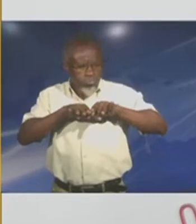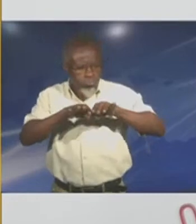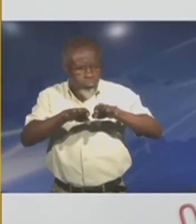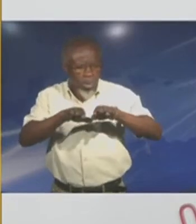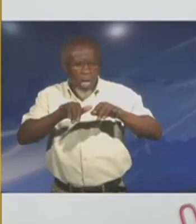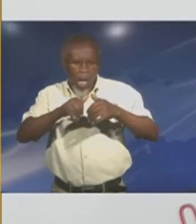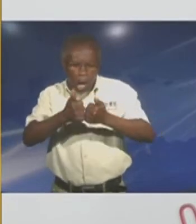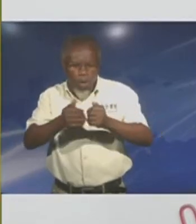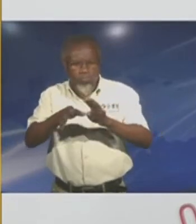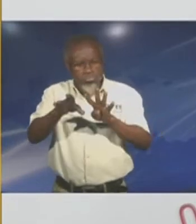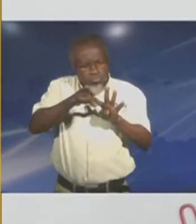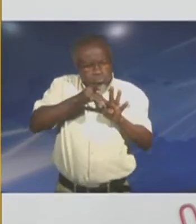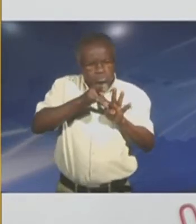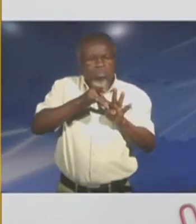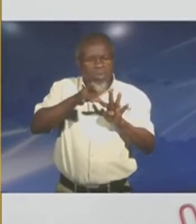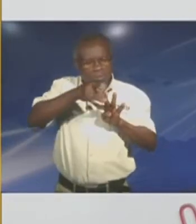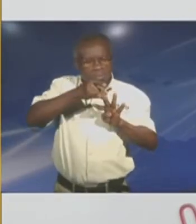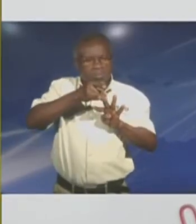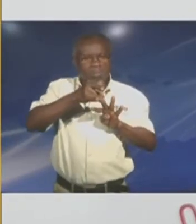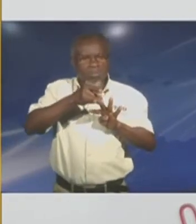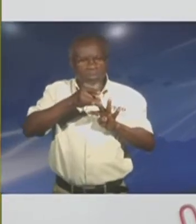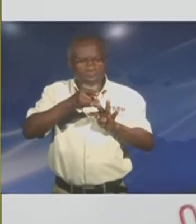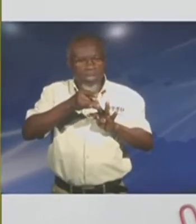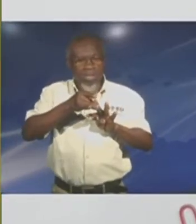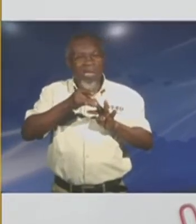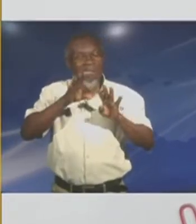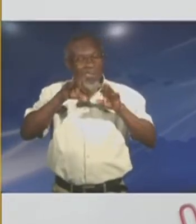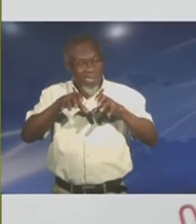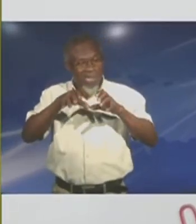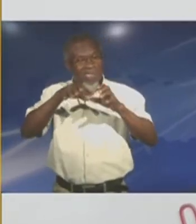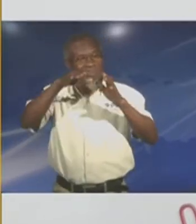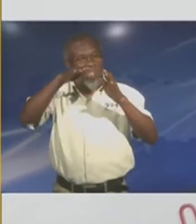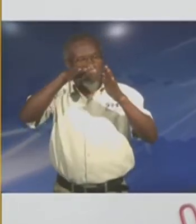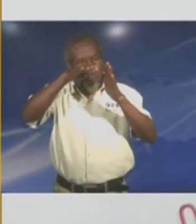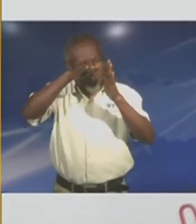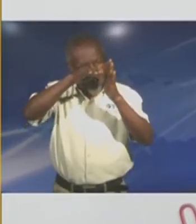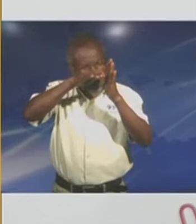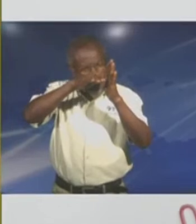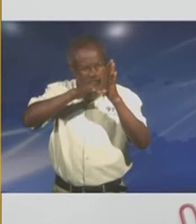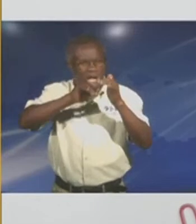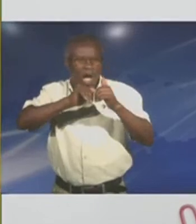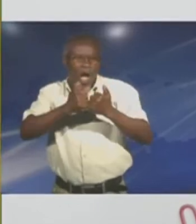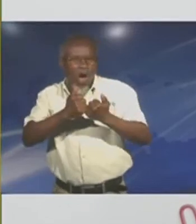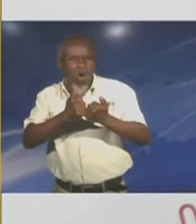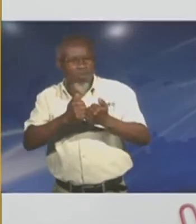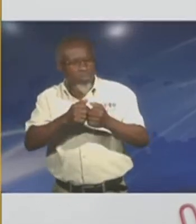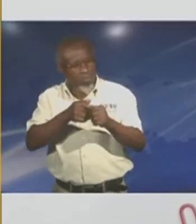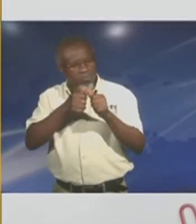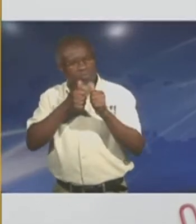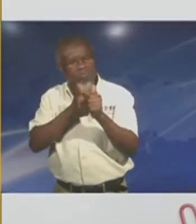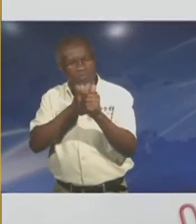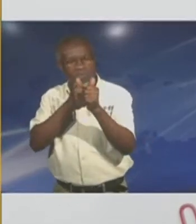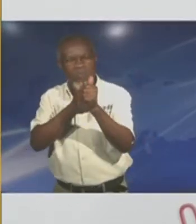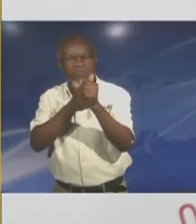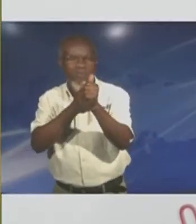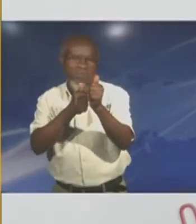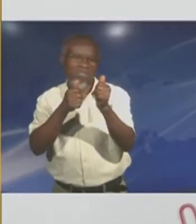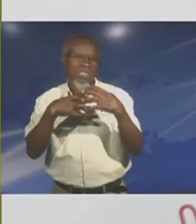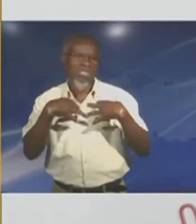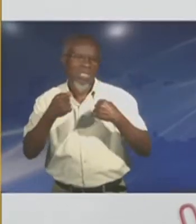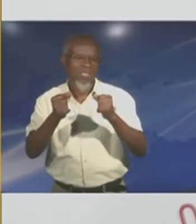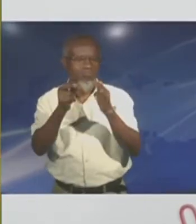fact that they can be reduced by both vaccination and by the existing public health measures